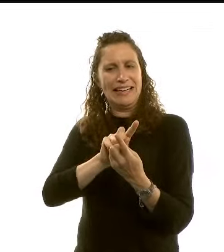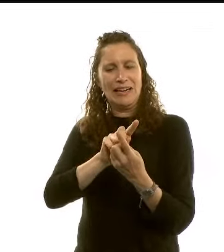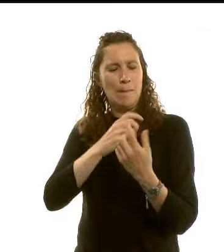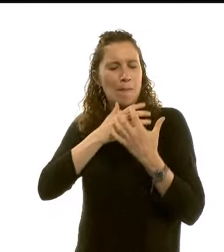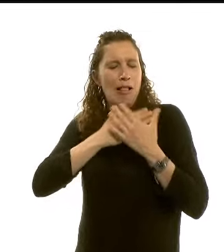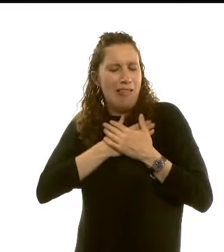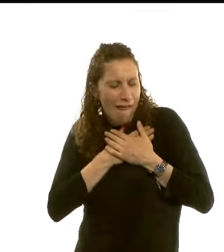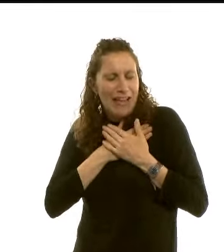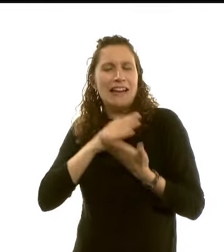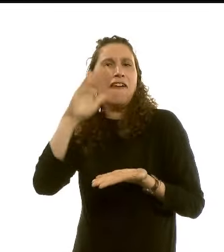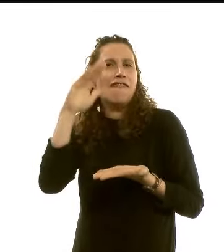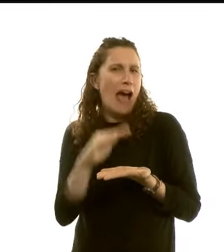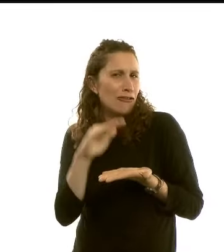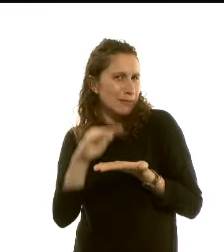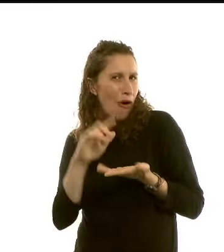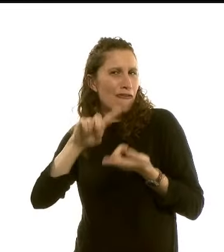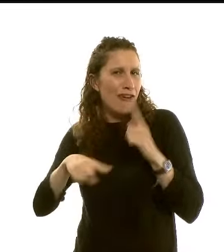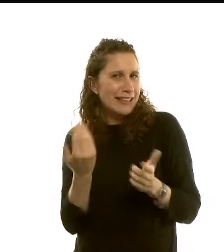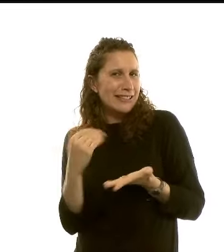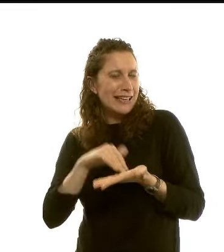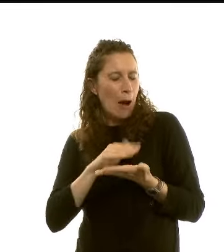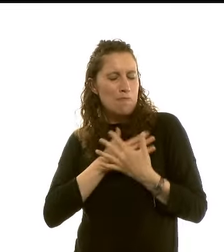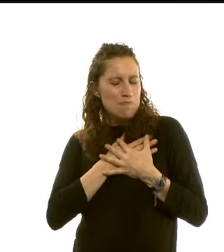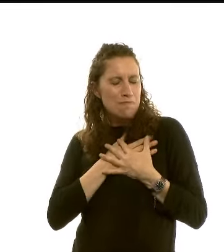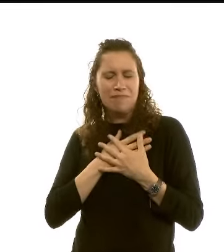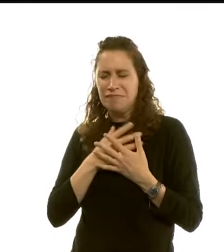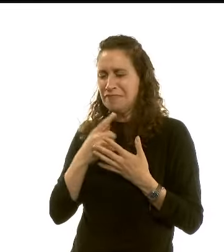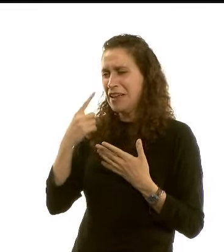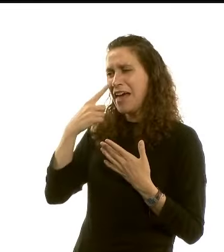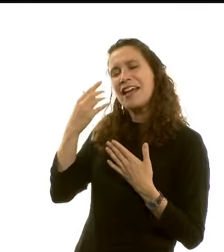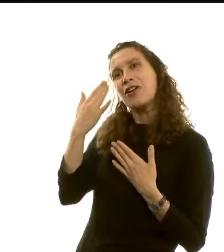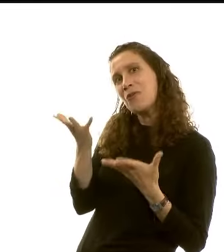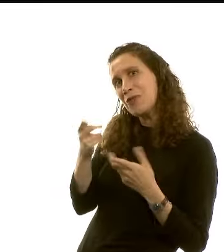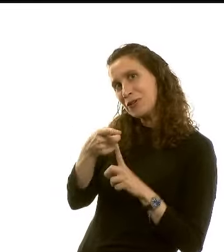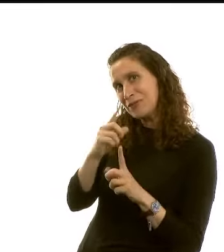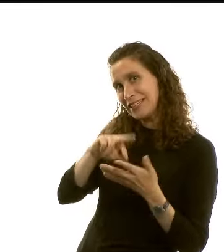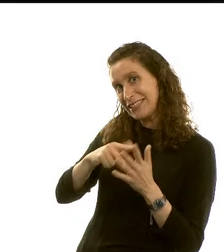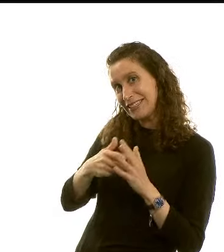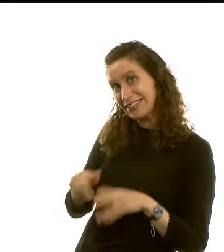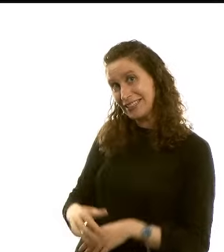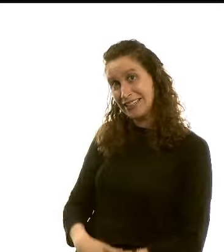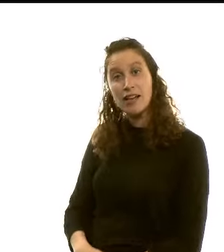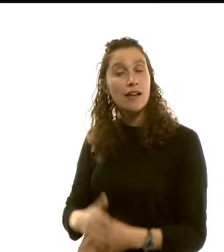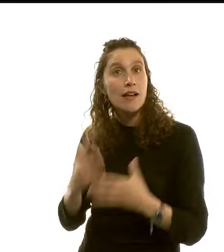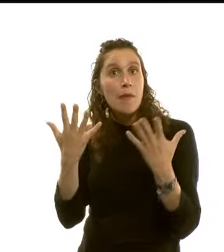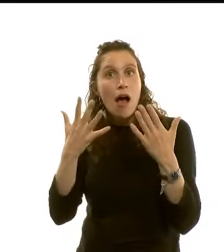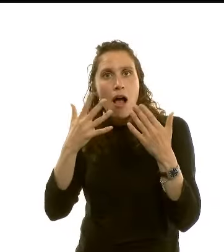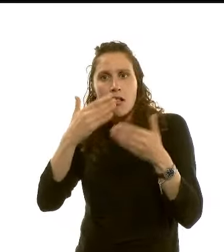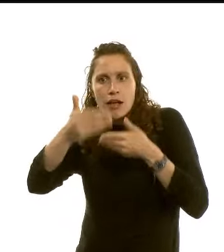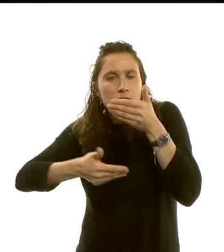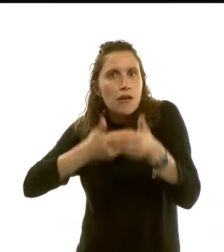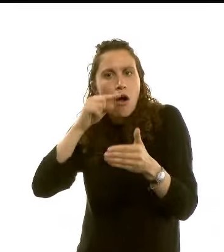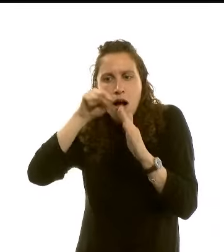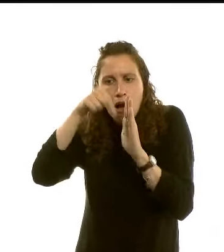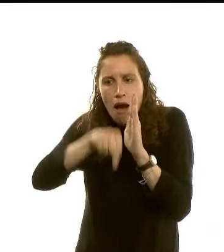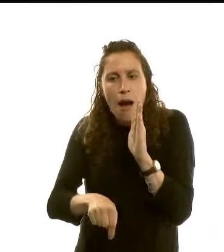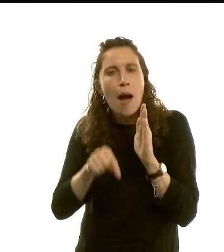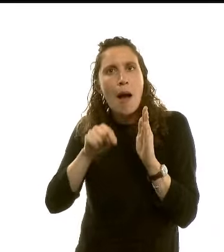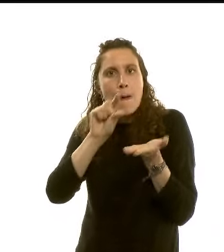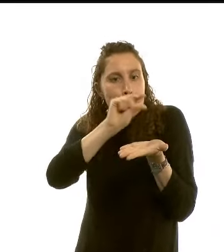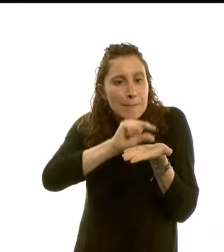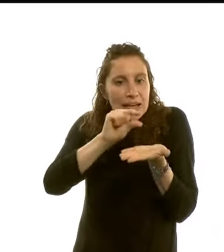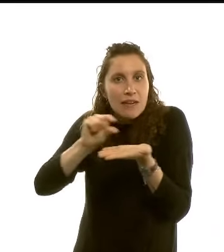friends again, Vic. Yeah, I think I know what you mean. Just like that. But let's delve even deeper into the world of